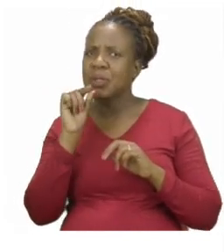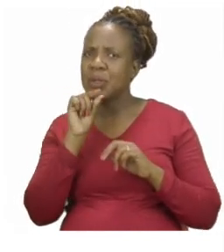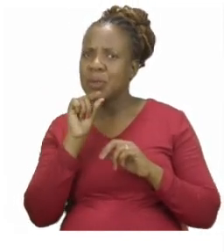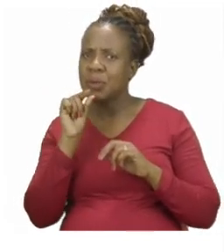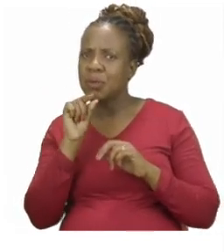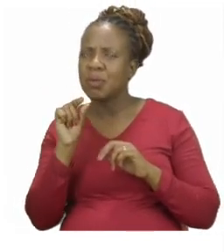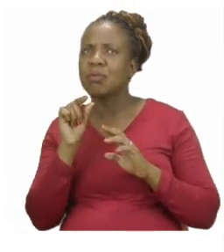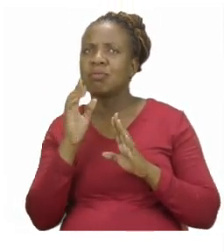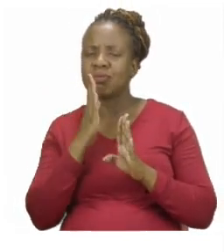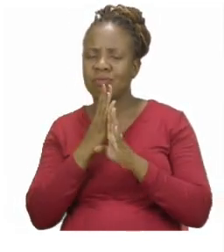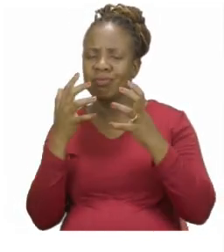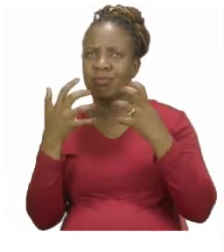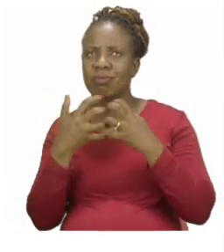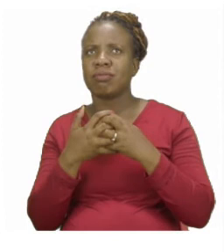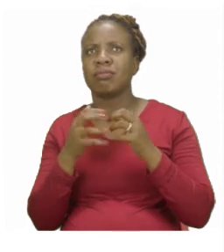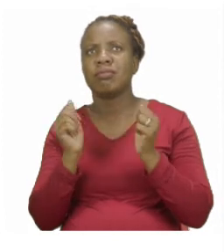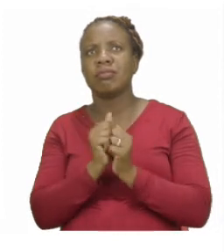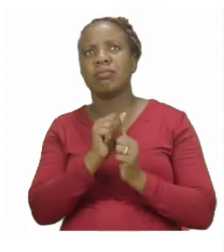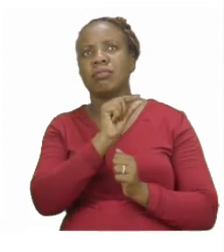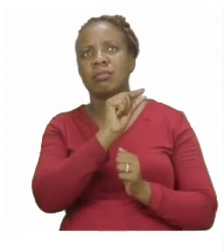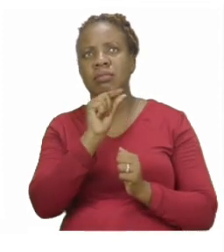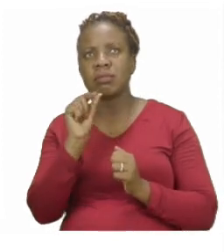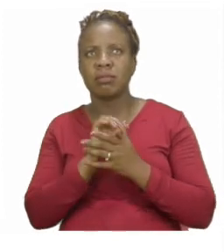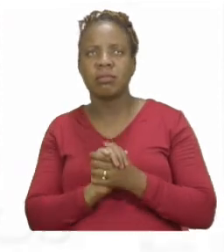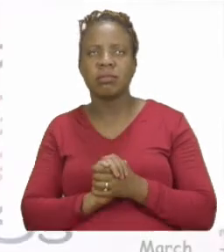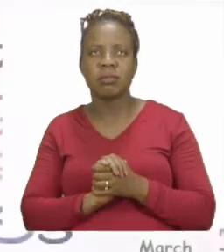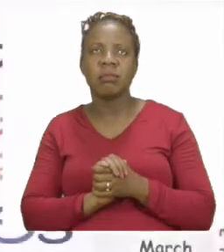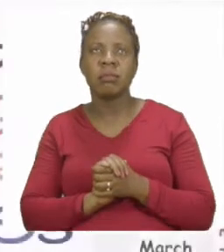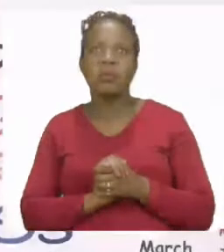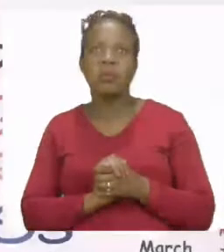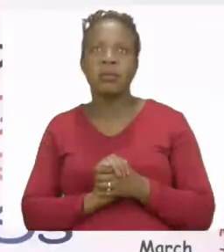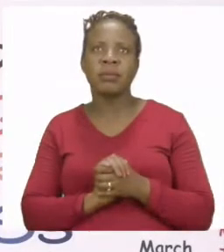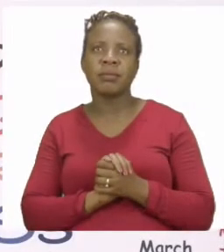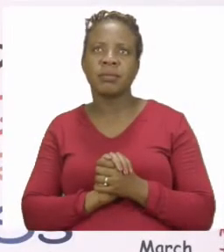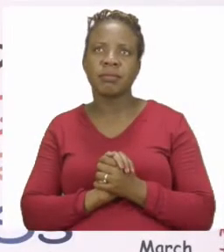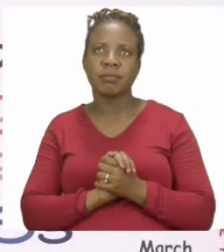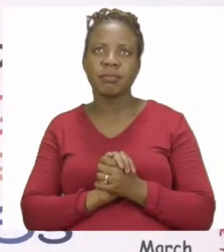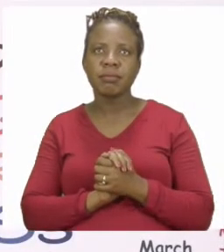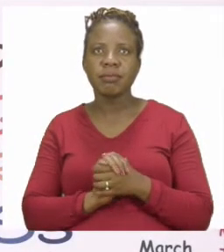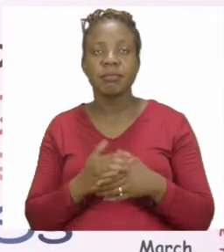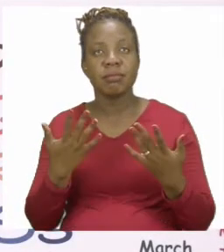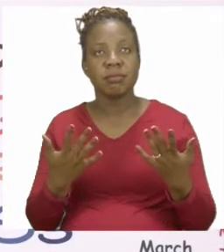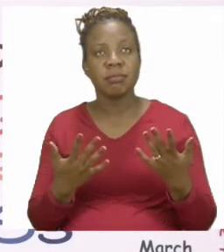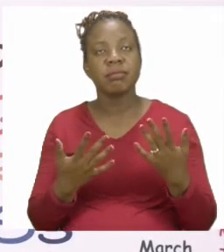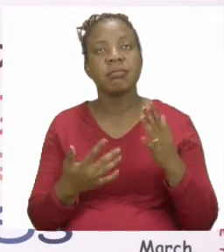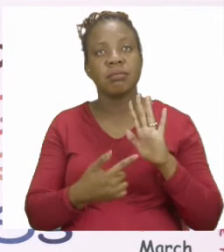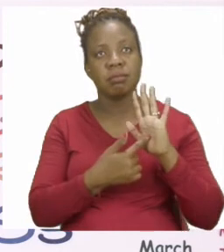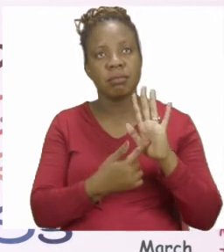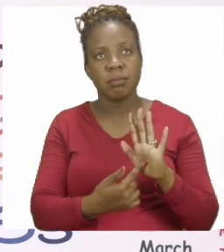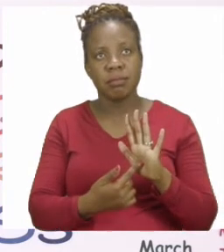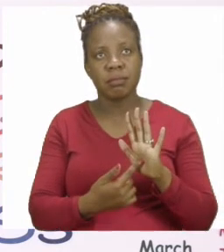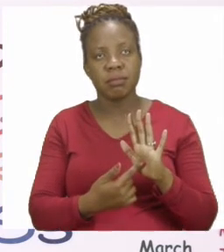Now, on the board, I copied this same sentence and I also chose